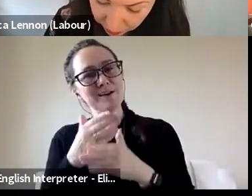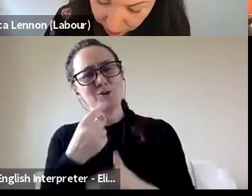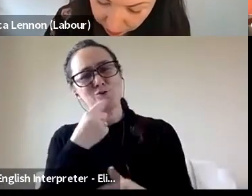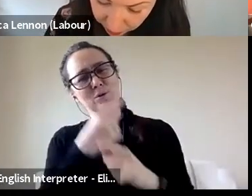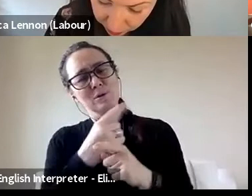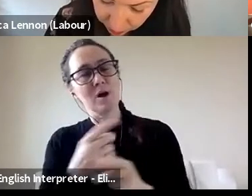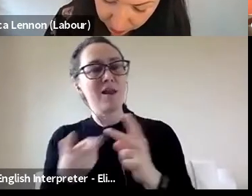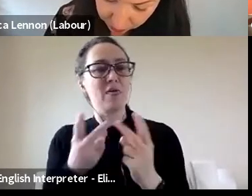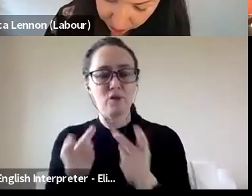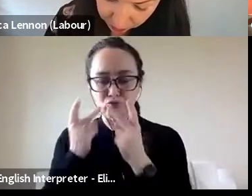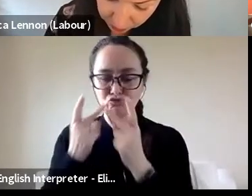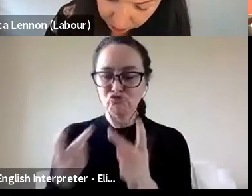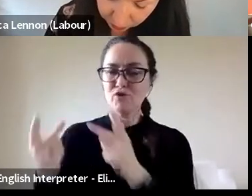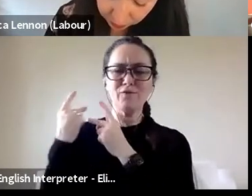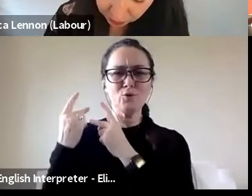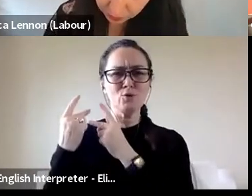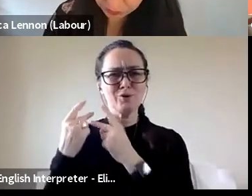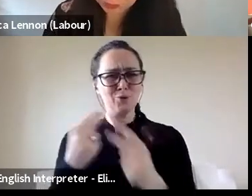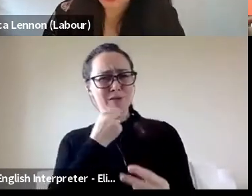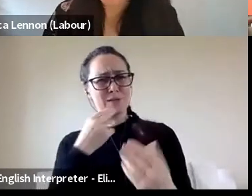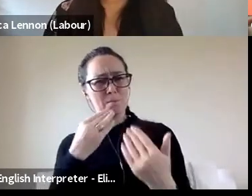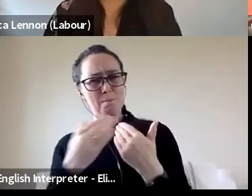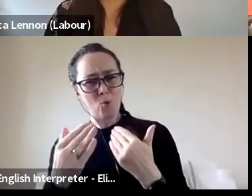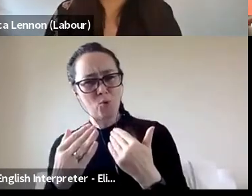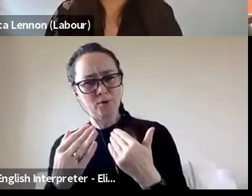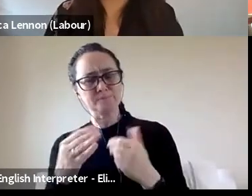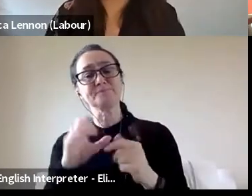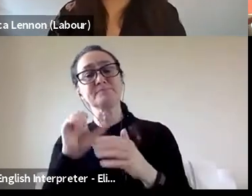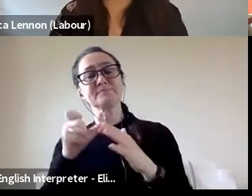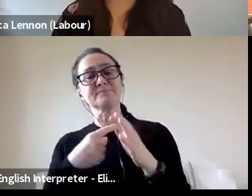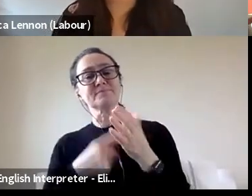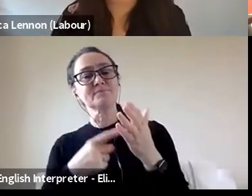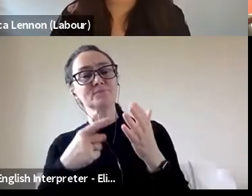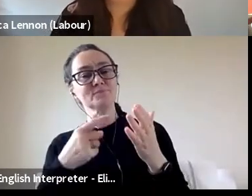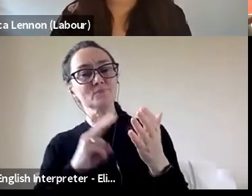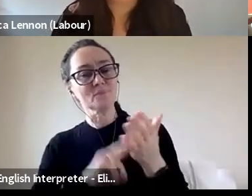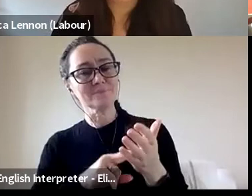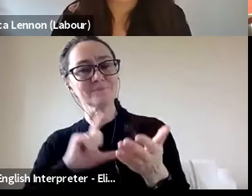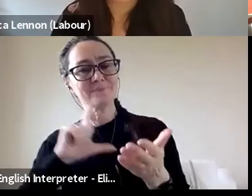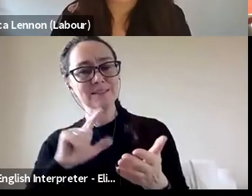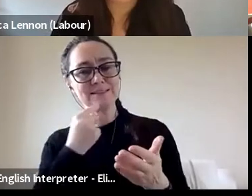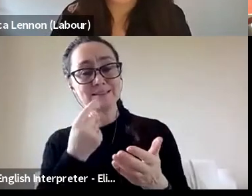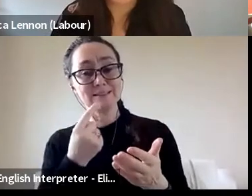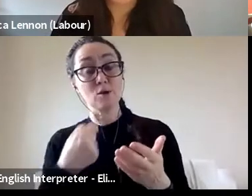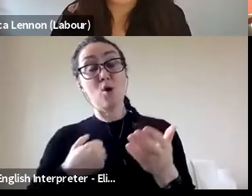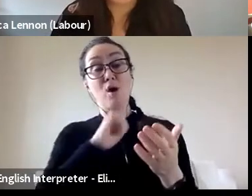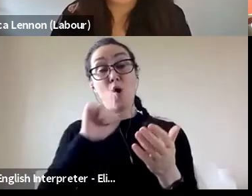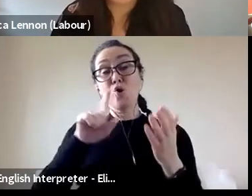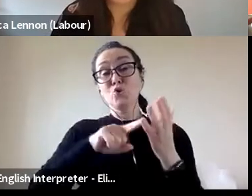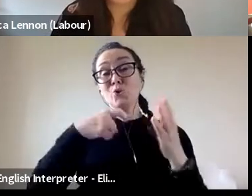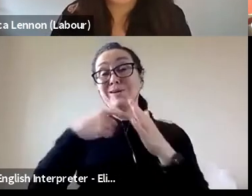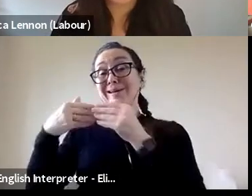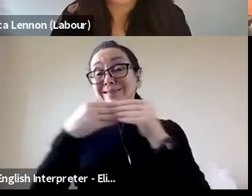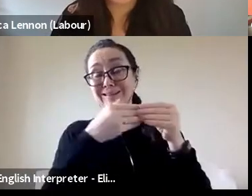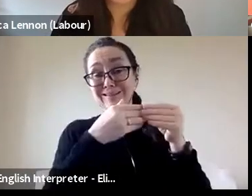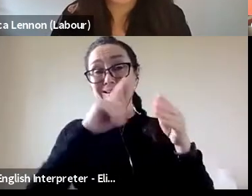more reviews, or do we know what needs doing? I think one of the things that our UK leader, Ed Davey, has been